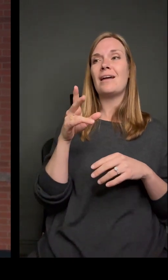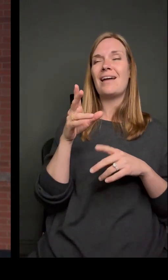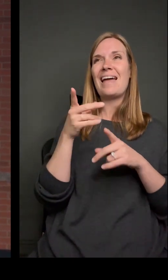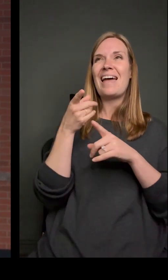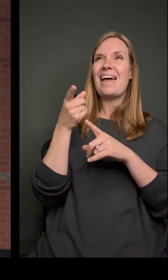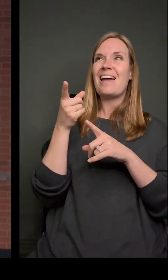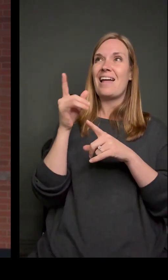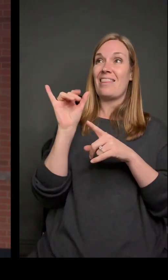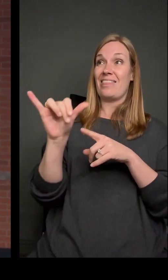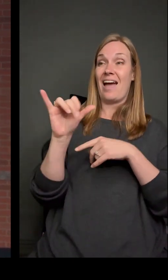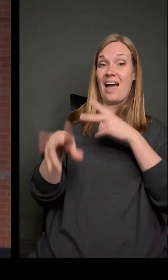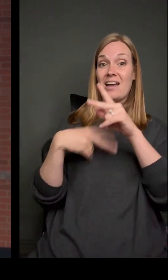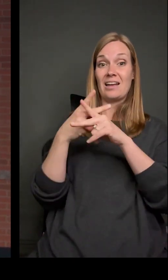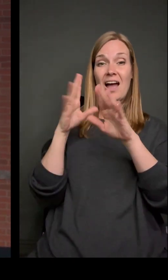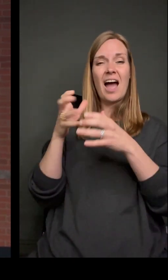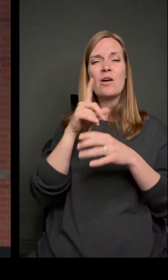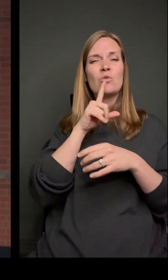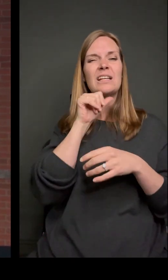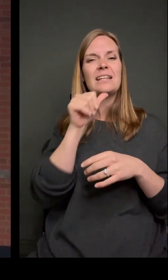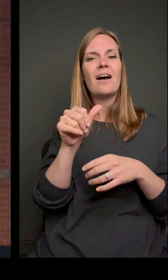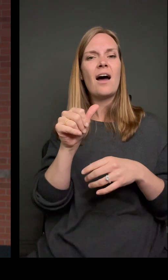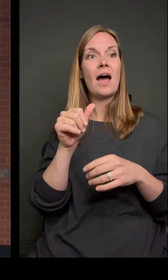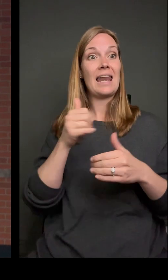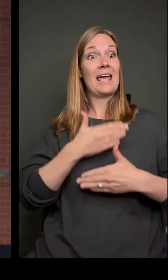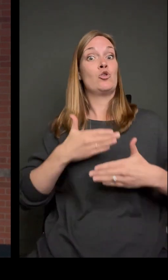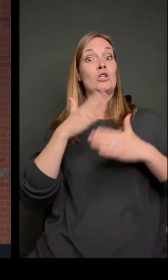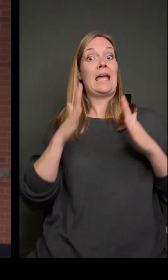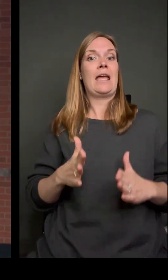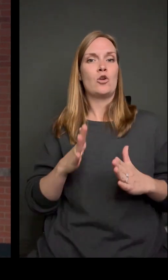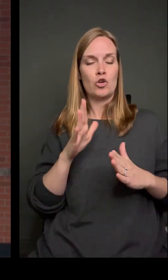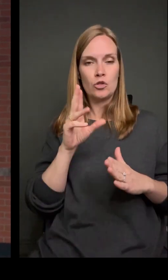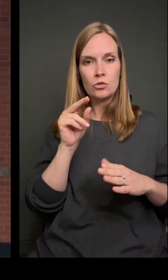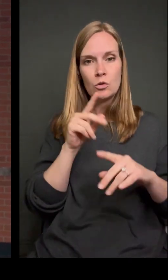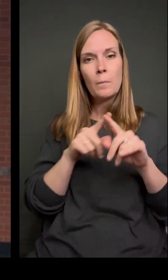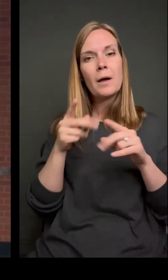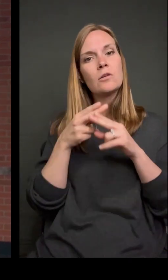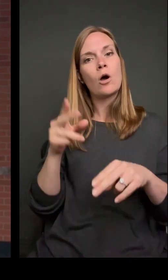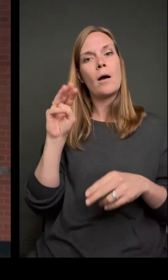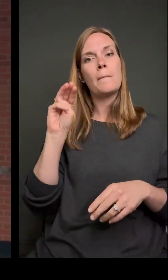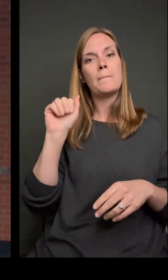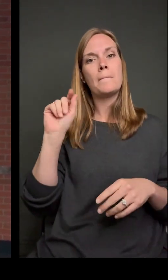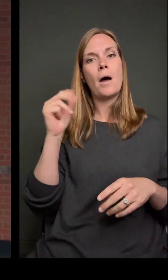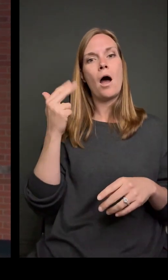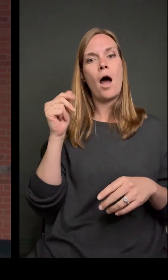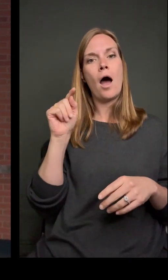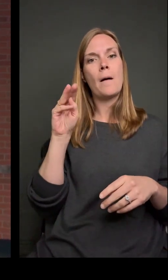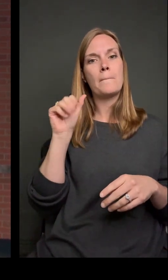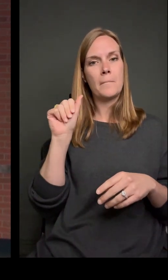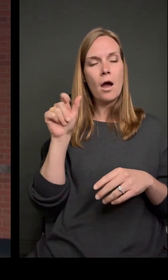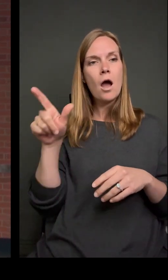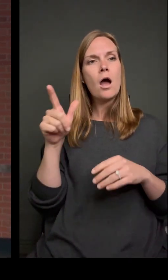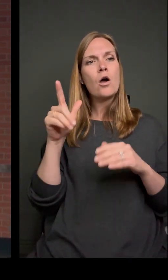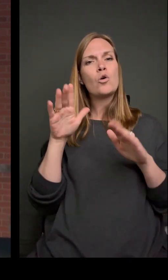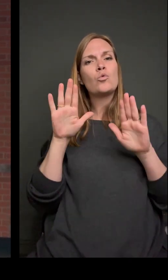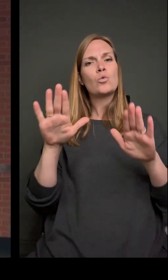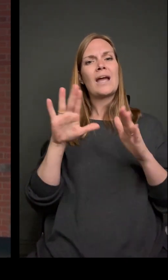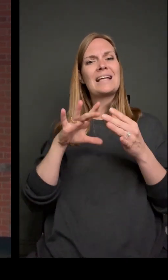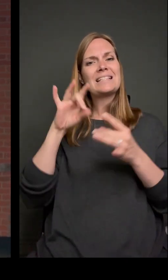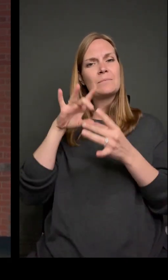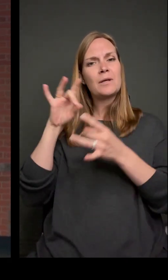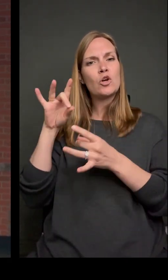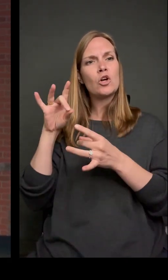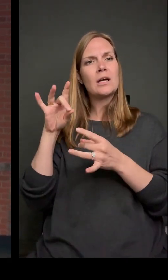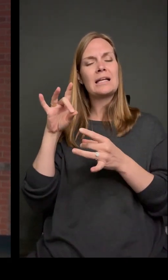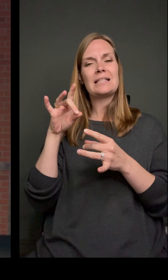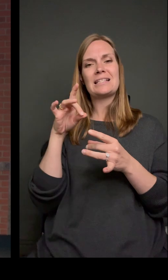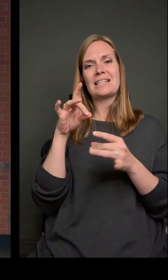regarded as entertainers or tricksters as they might be here, but regarded by some as Mahatma, great spirits, great souls, who have mastered Maya, the